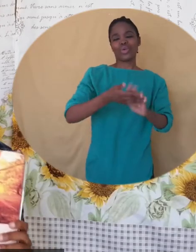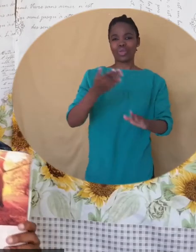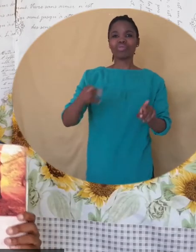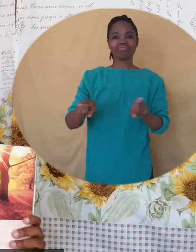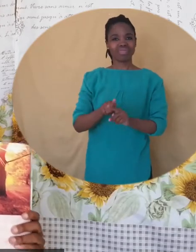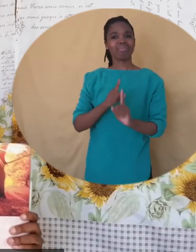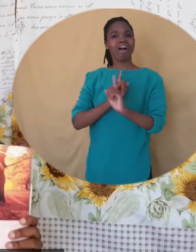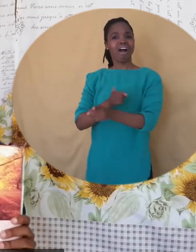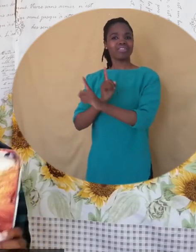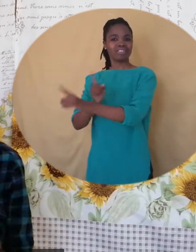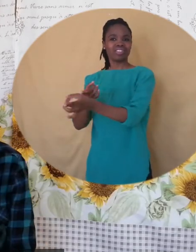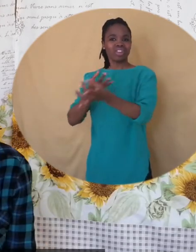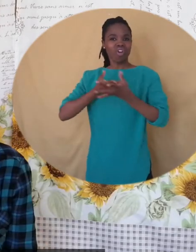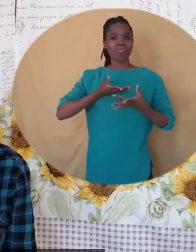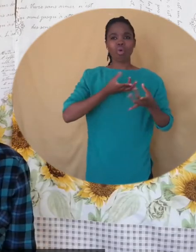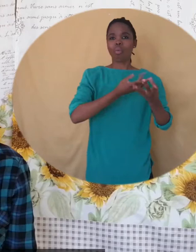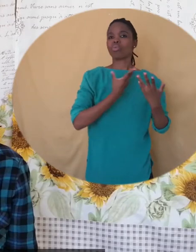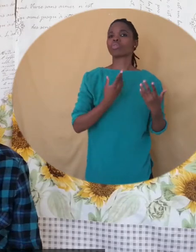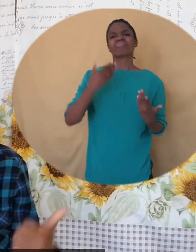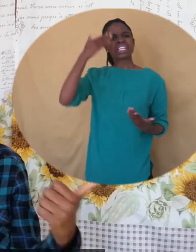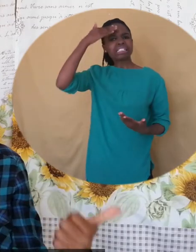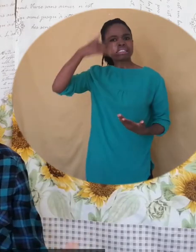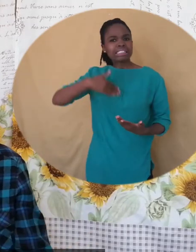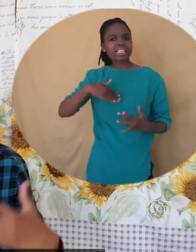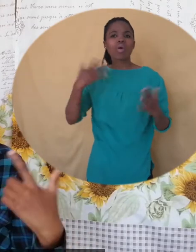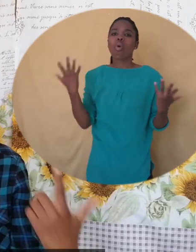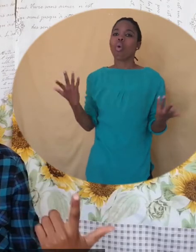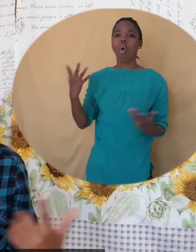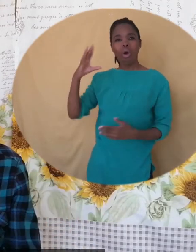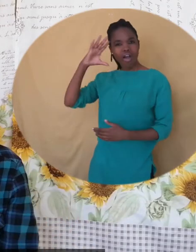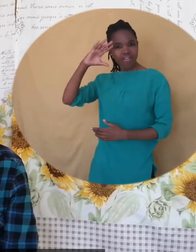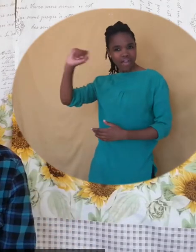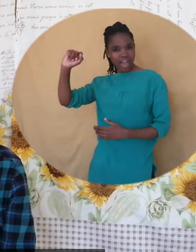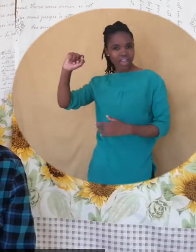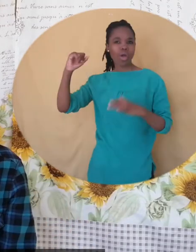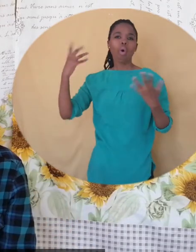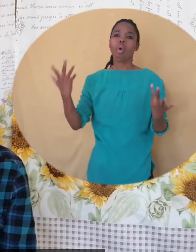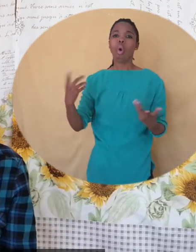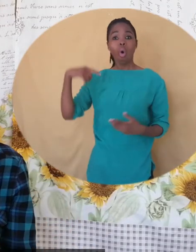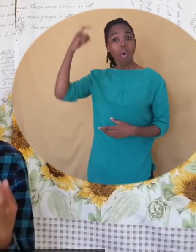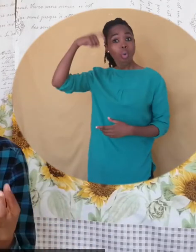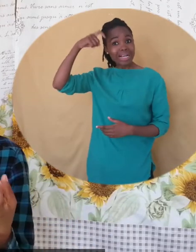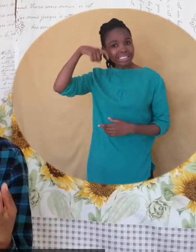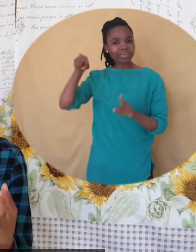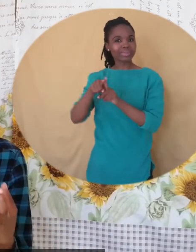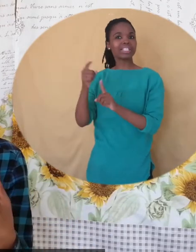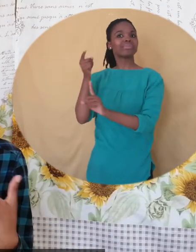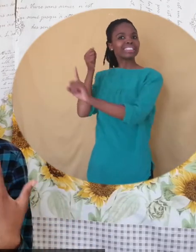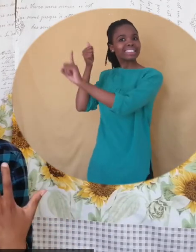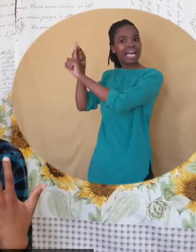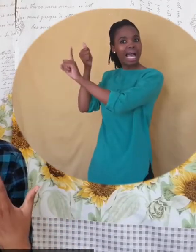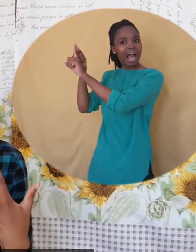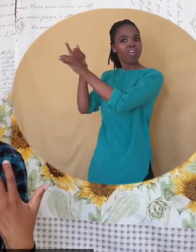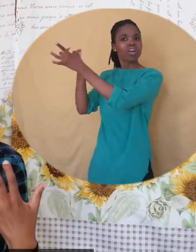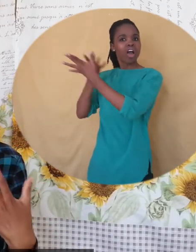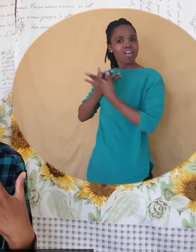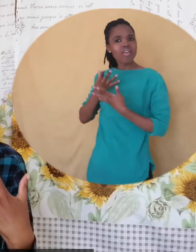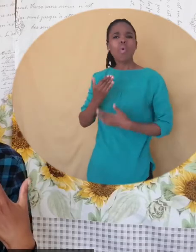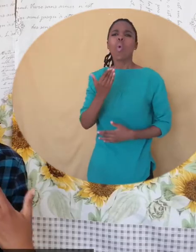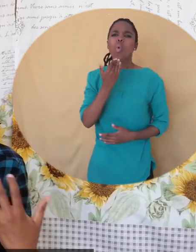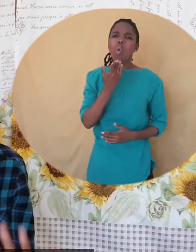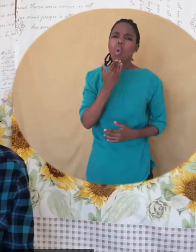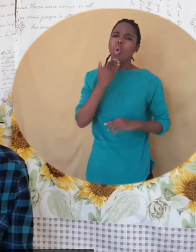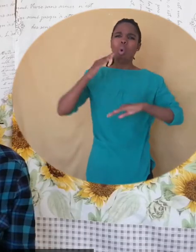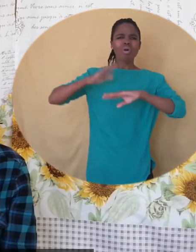where all the answers to life are. Whether it's healing or faith or wisdom or God Himself, when you just try to